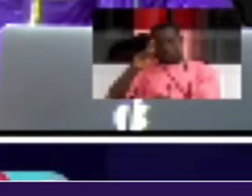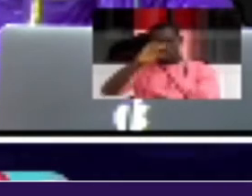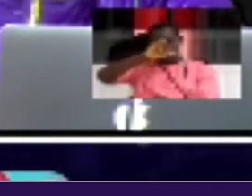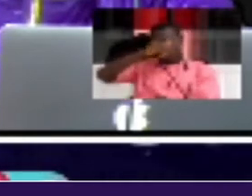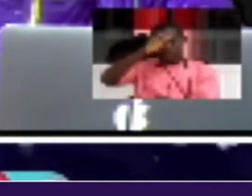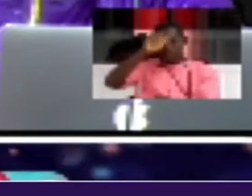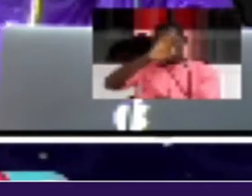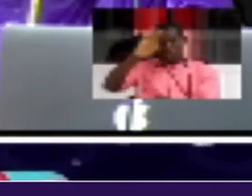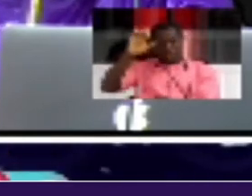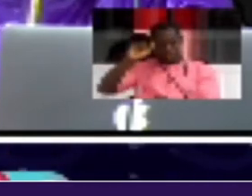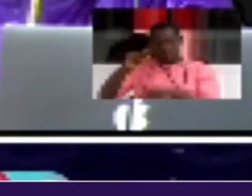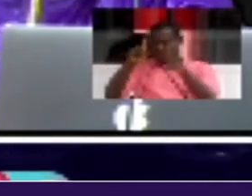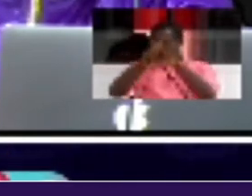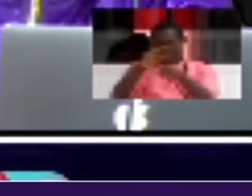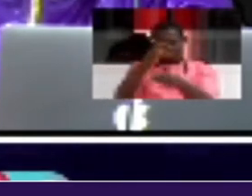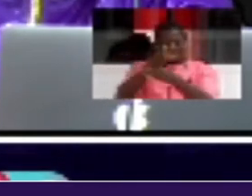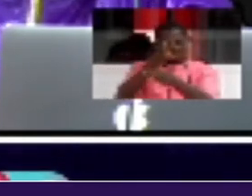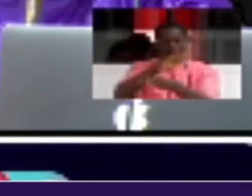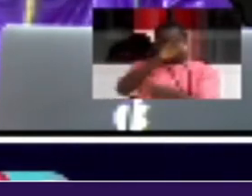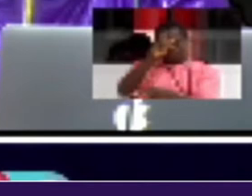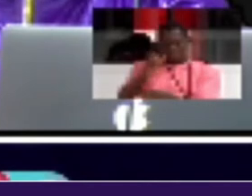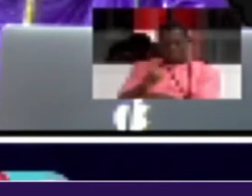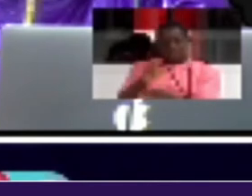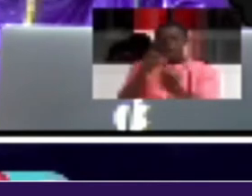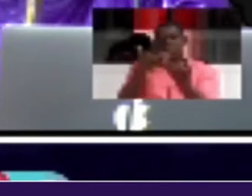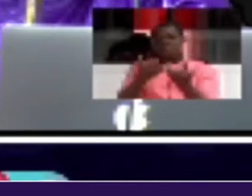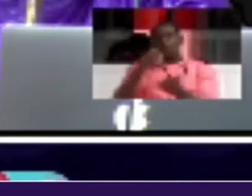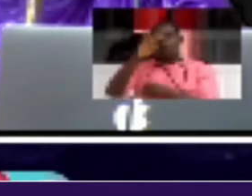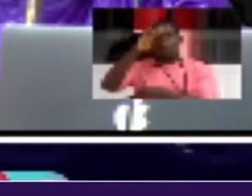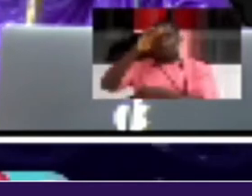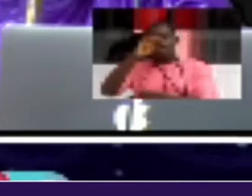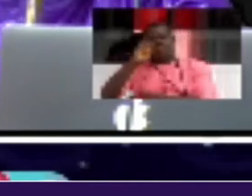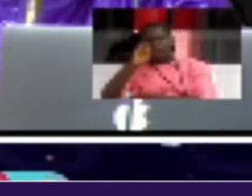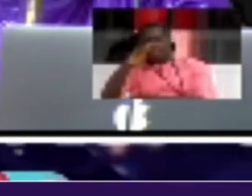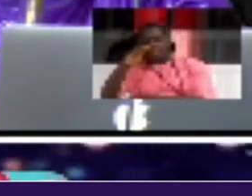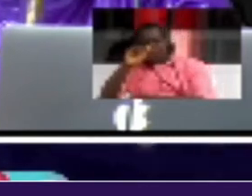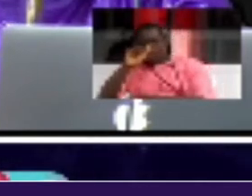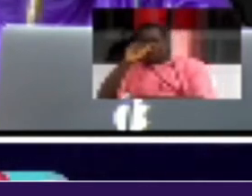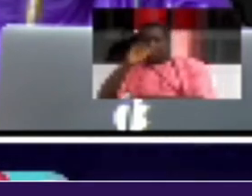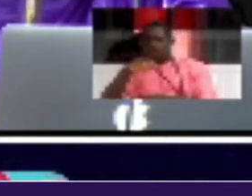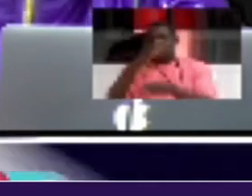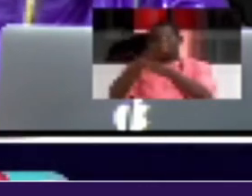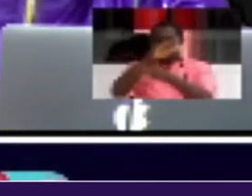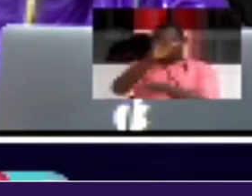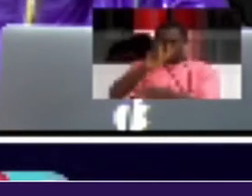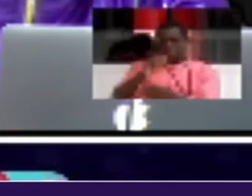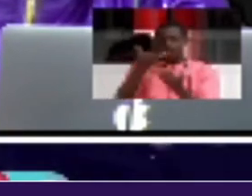was an instructor. How about Michael Correa? Michael Correa was not part of that. Momodou